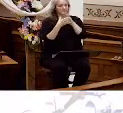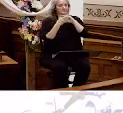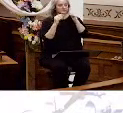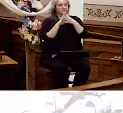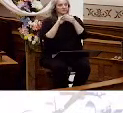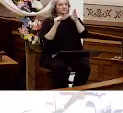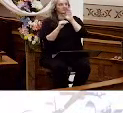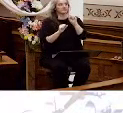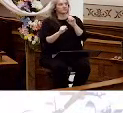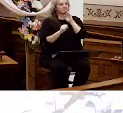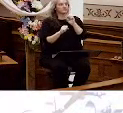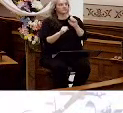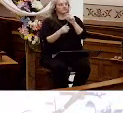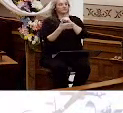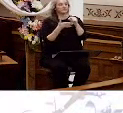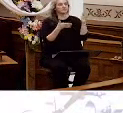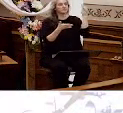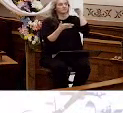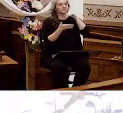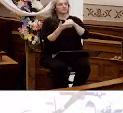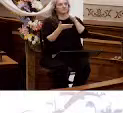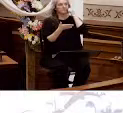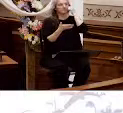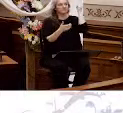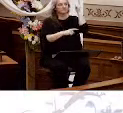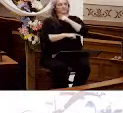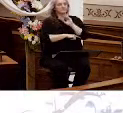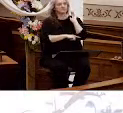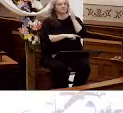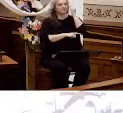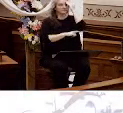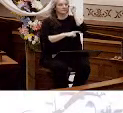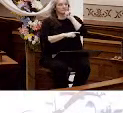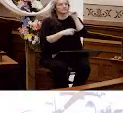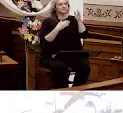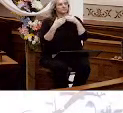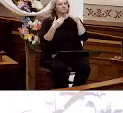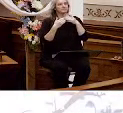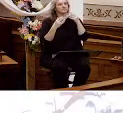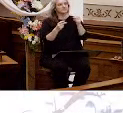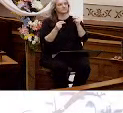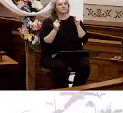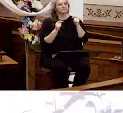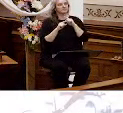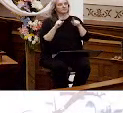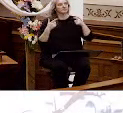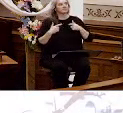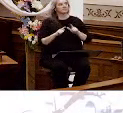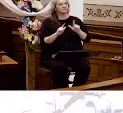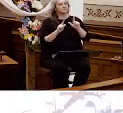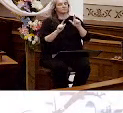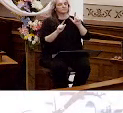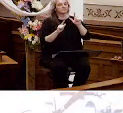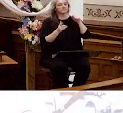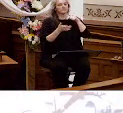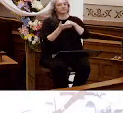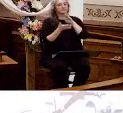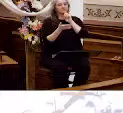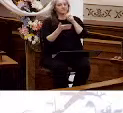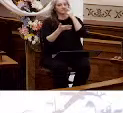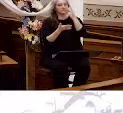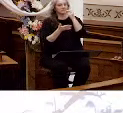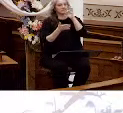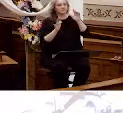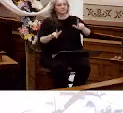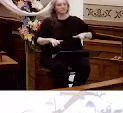day. We know it isn't this easy or quick, but let's let this be a vision of